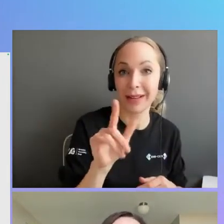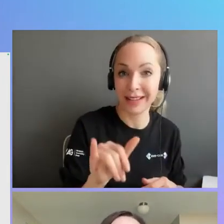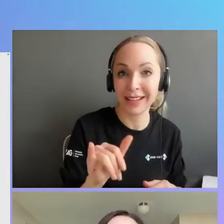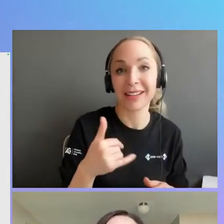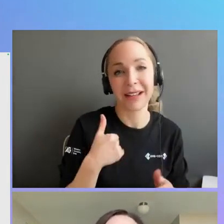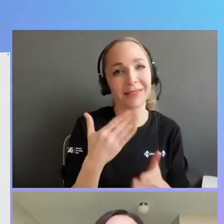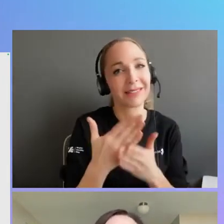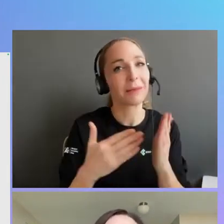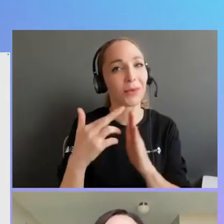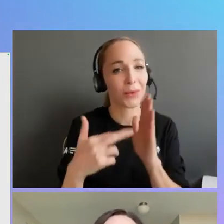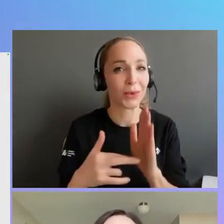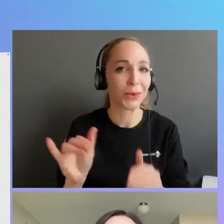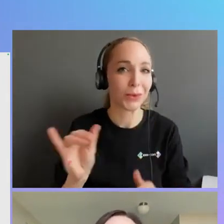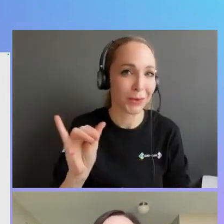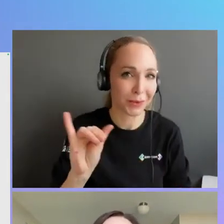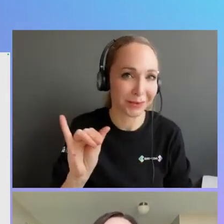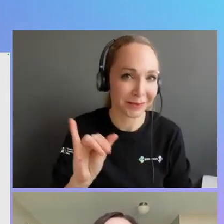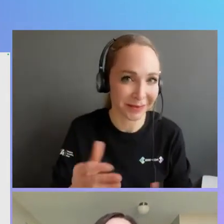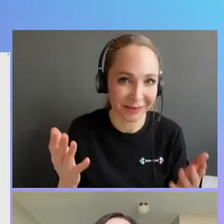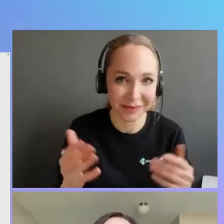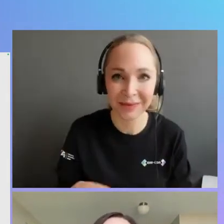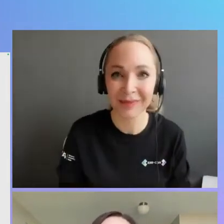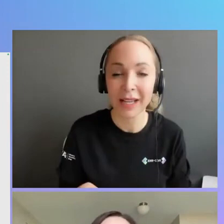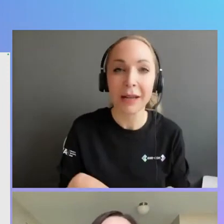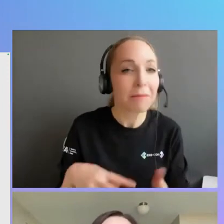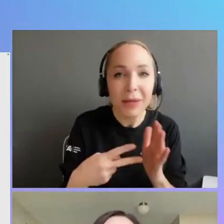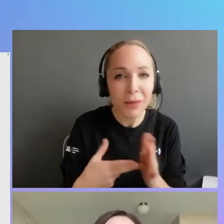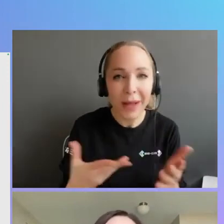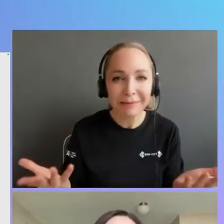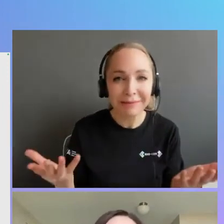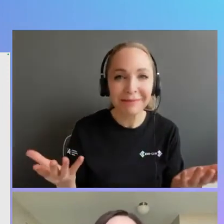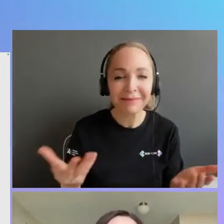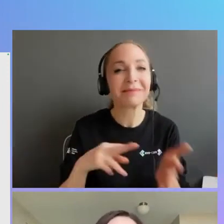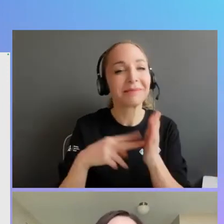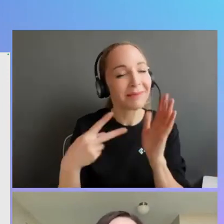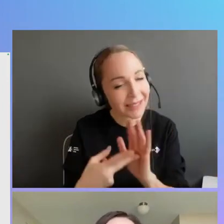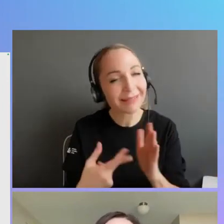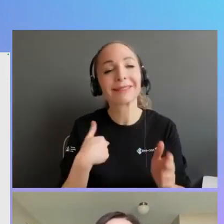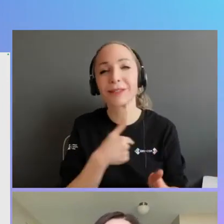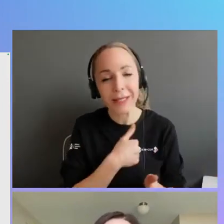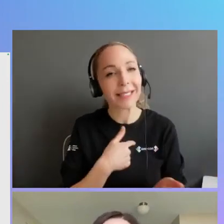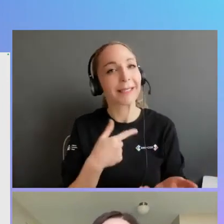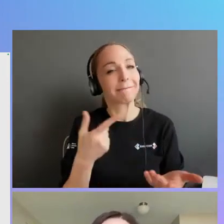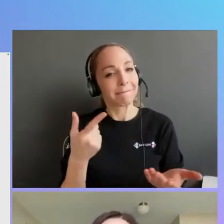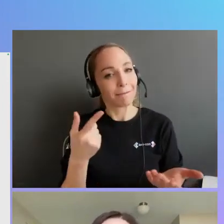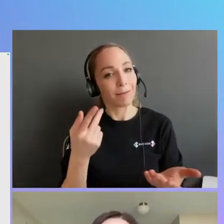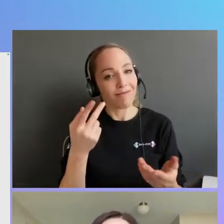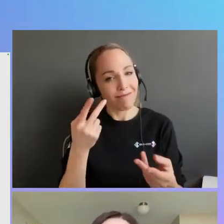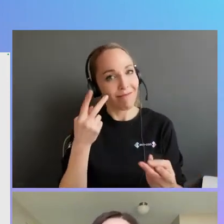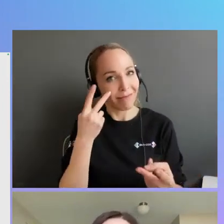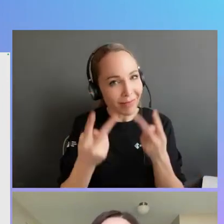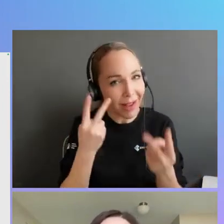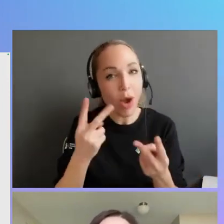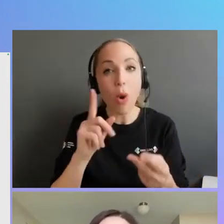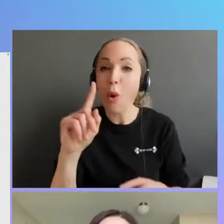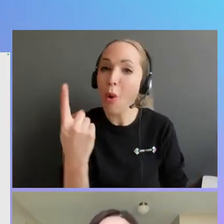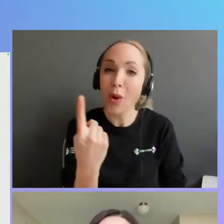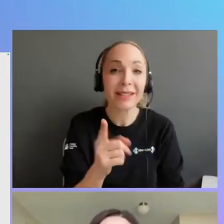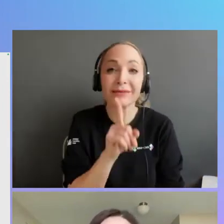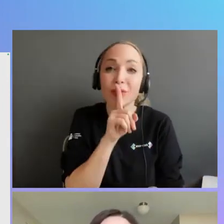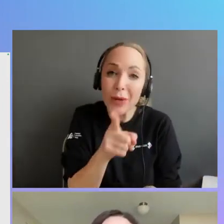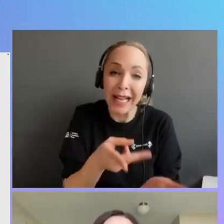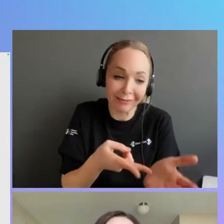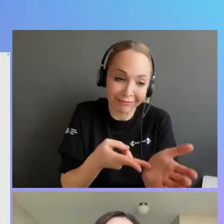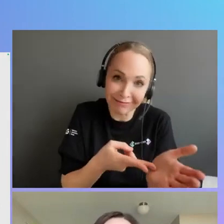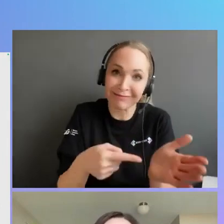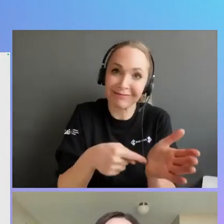as well. So what does that mean? It just really means that we are finding only real accessibility issues, things that we really think you should spend